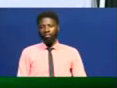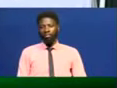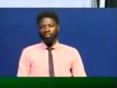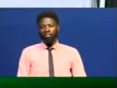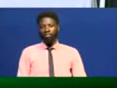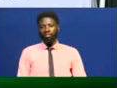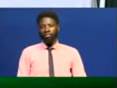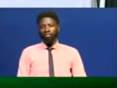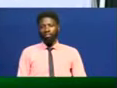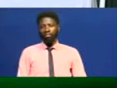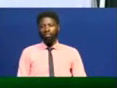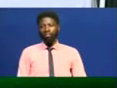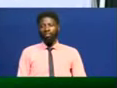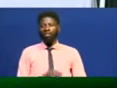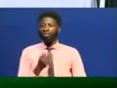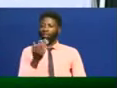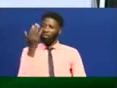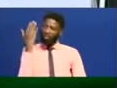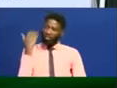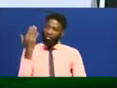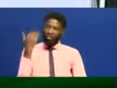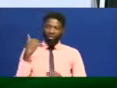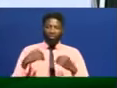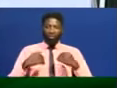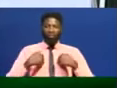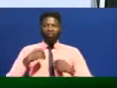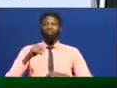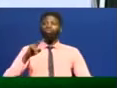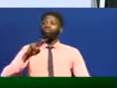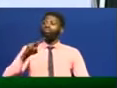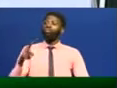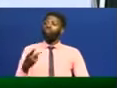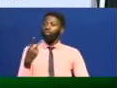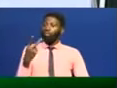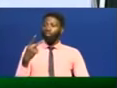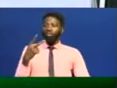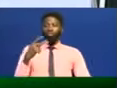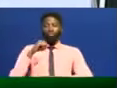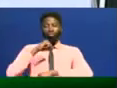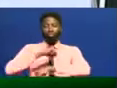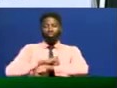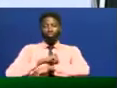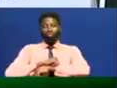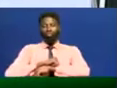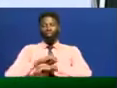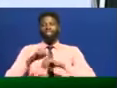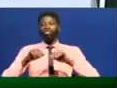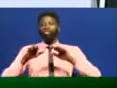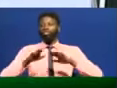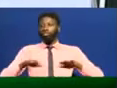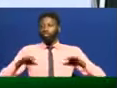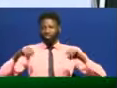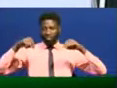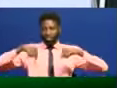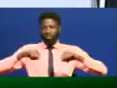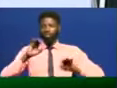There were 2,000 school children in this hall that day,